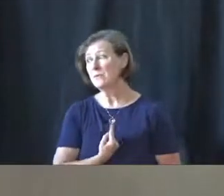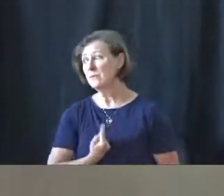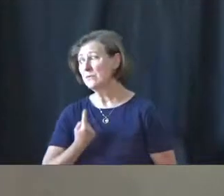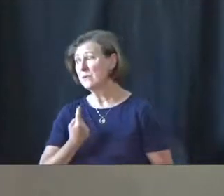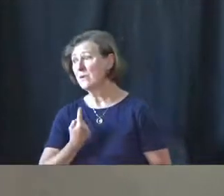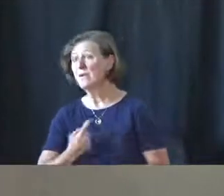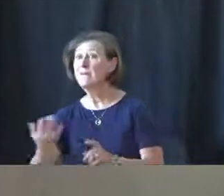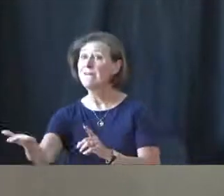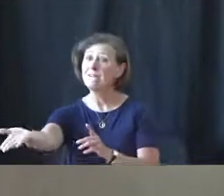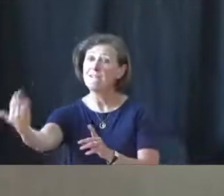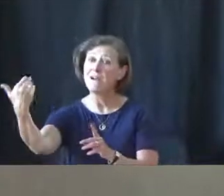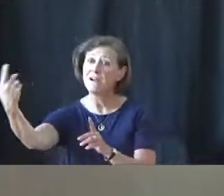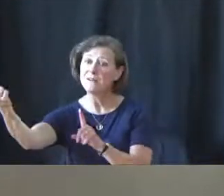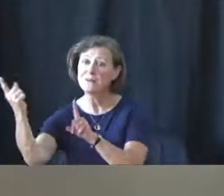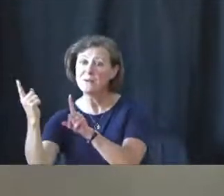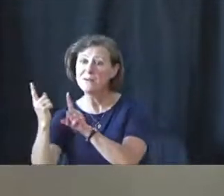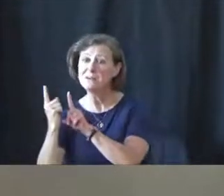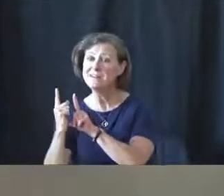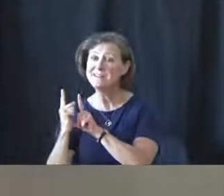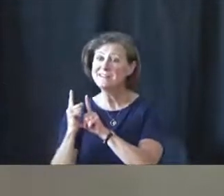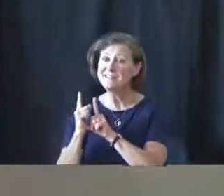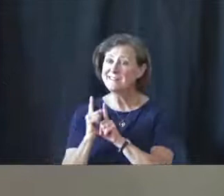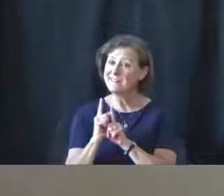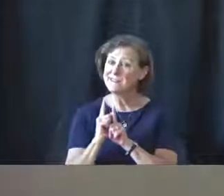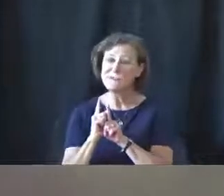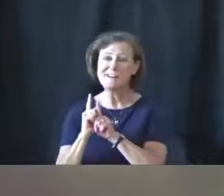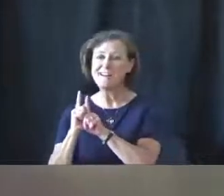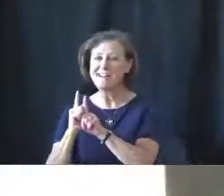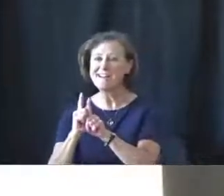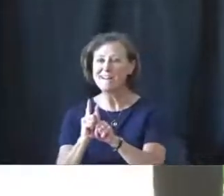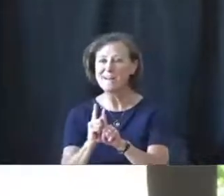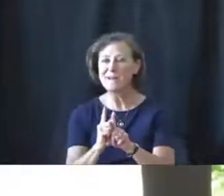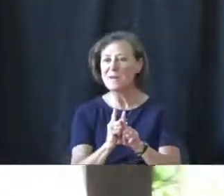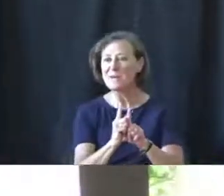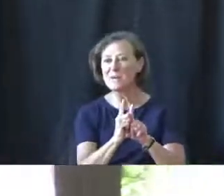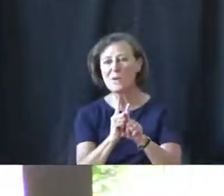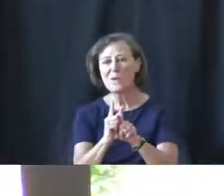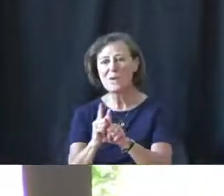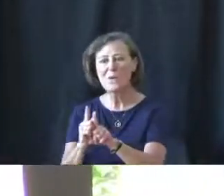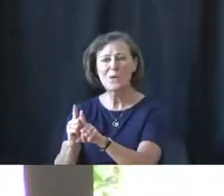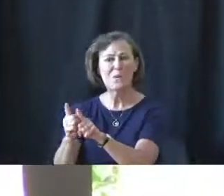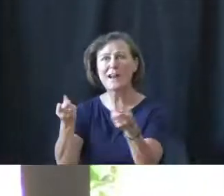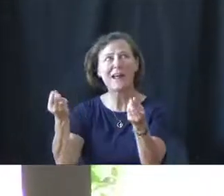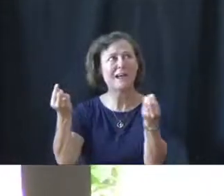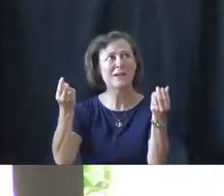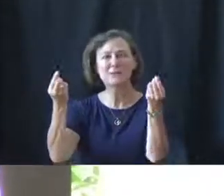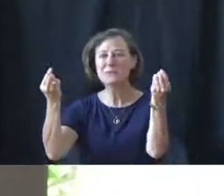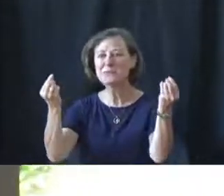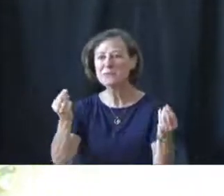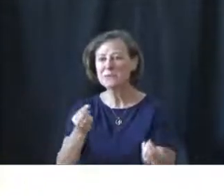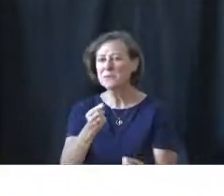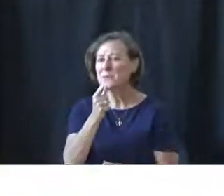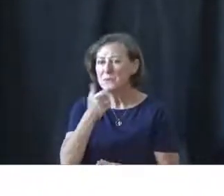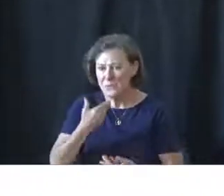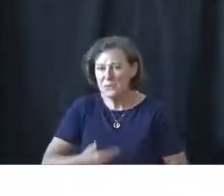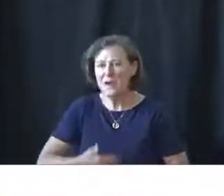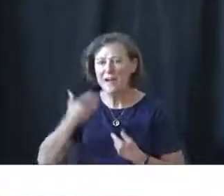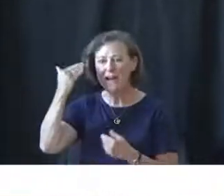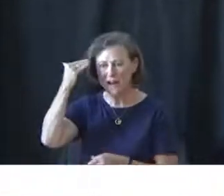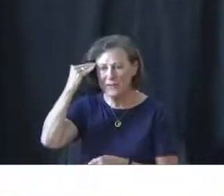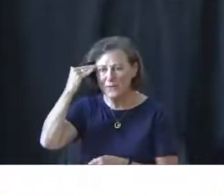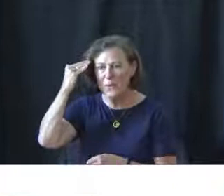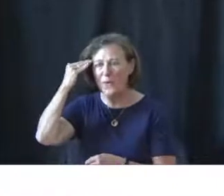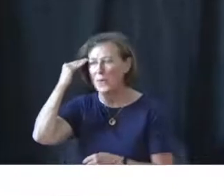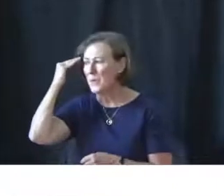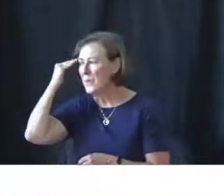alone. Follow me where I go, what I do and who